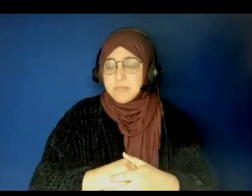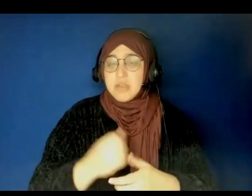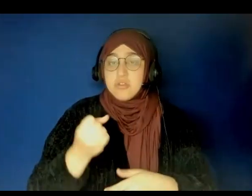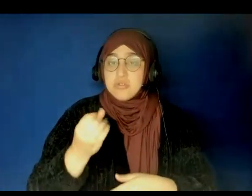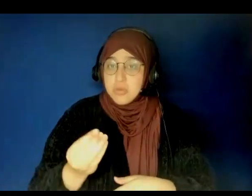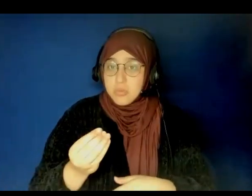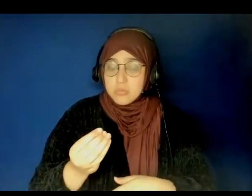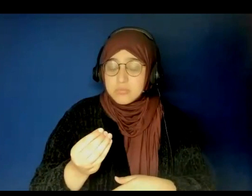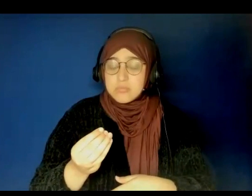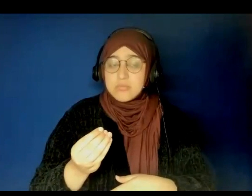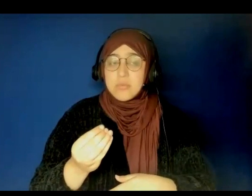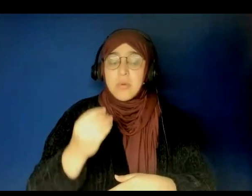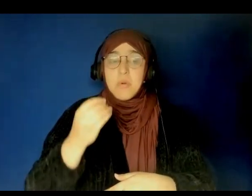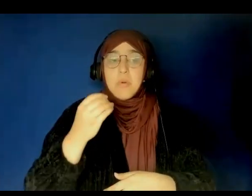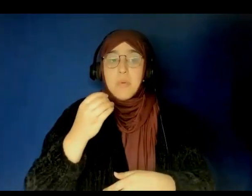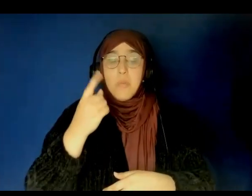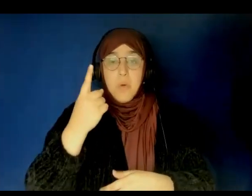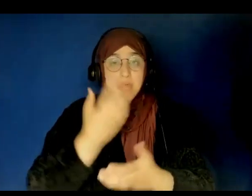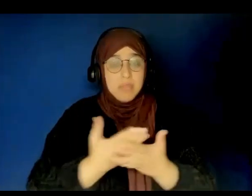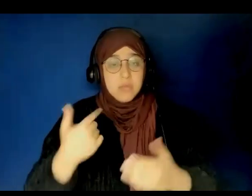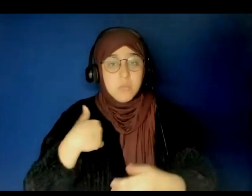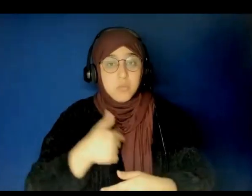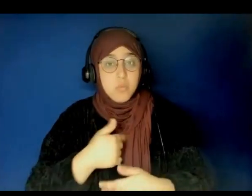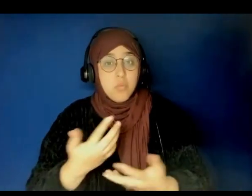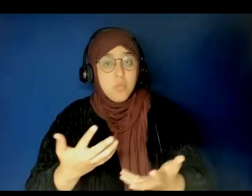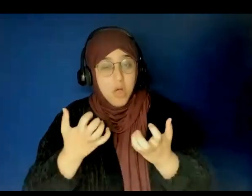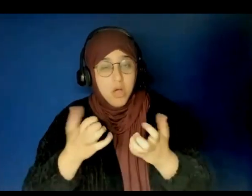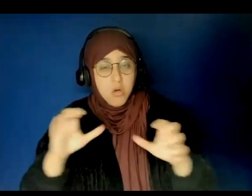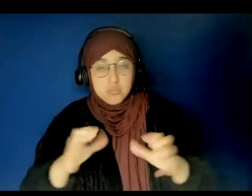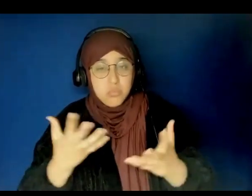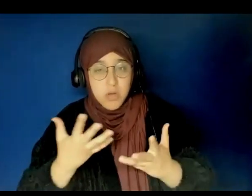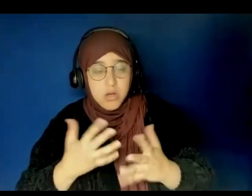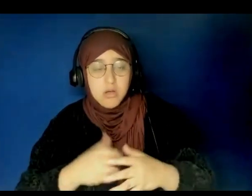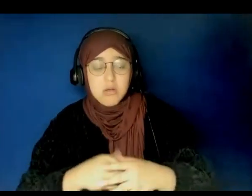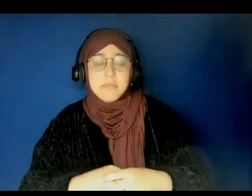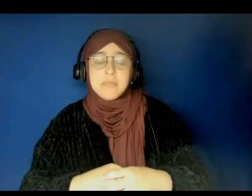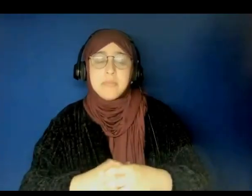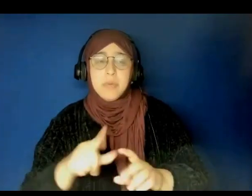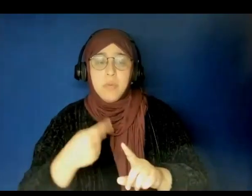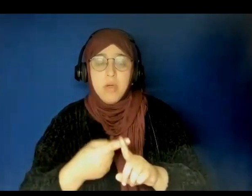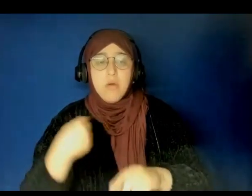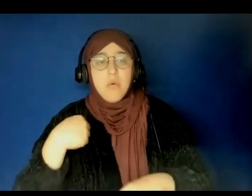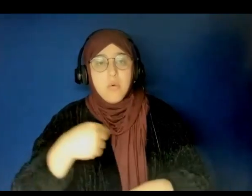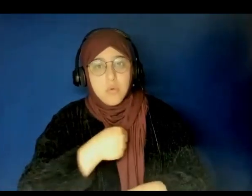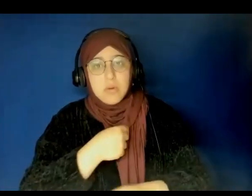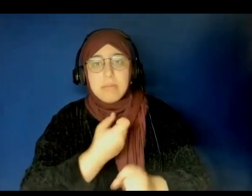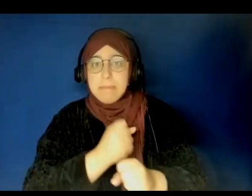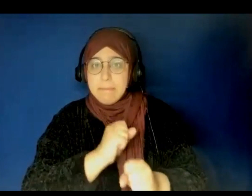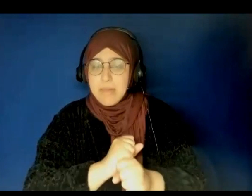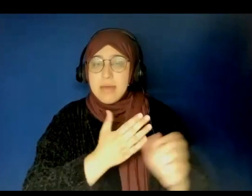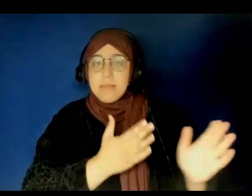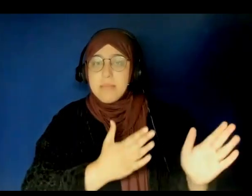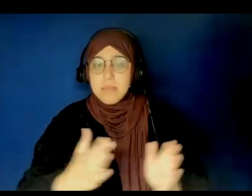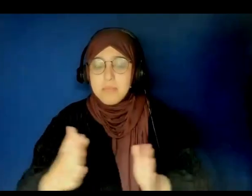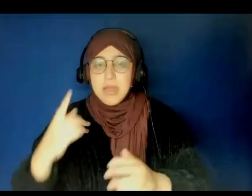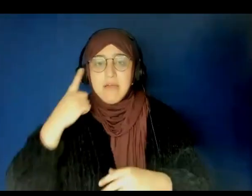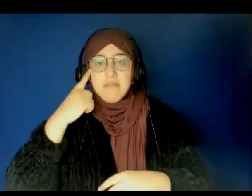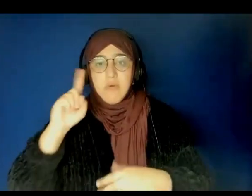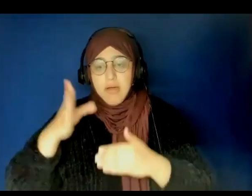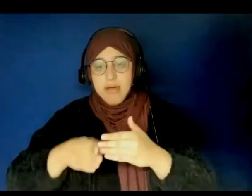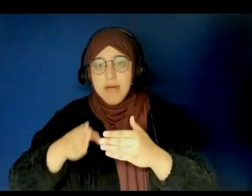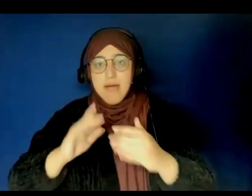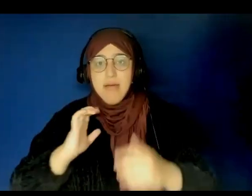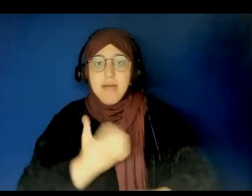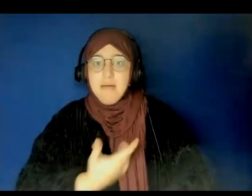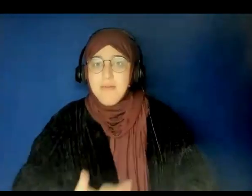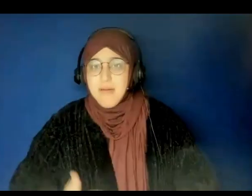things that we want to do when we are making a plan for the end of our lives is take